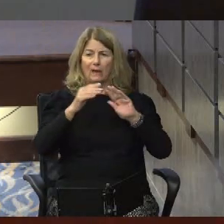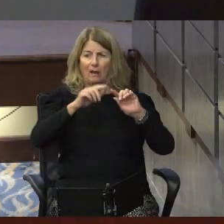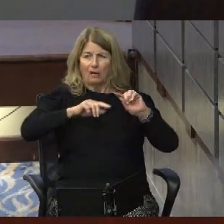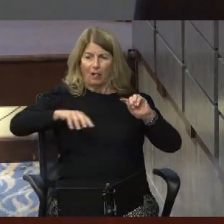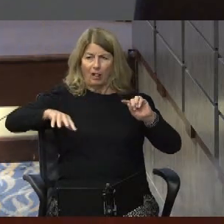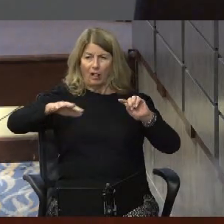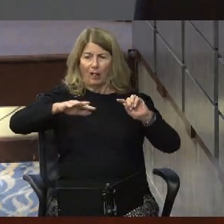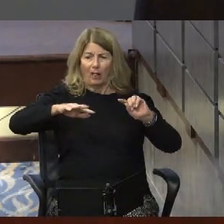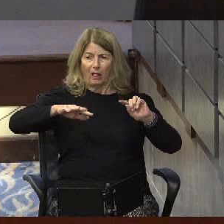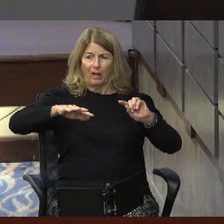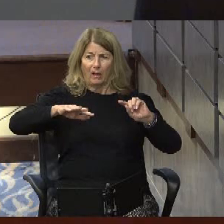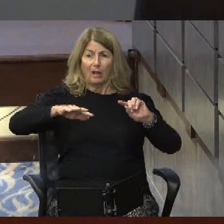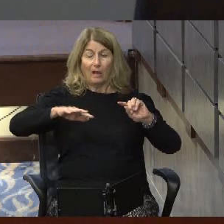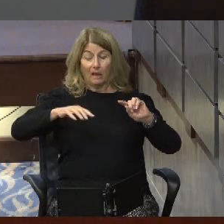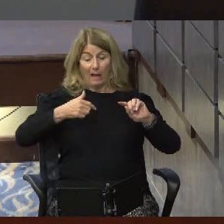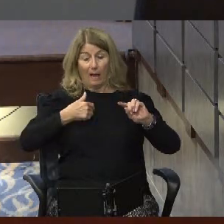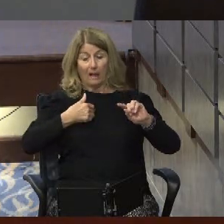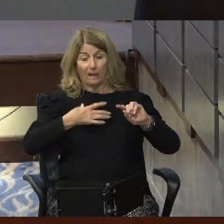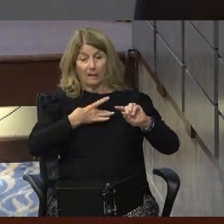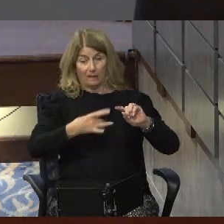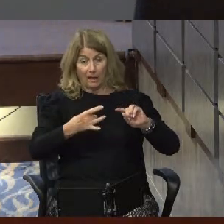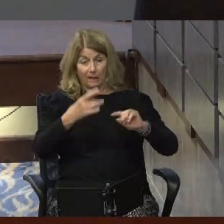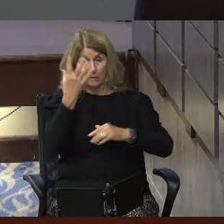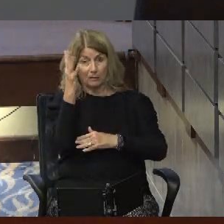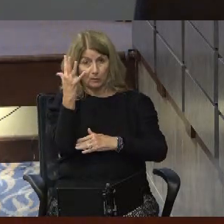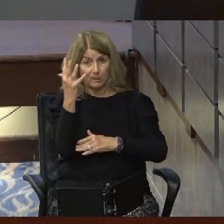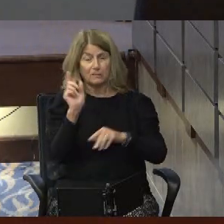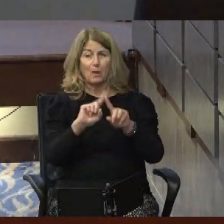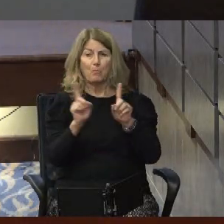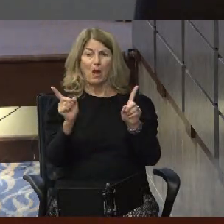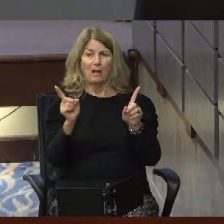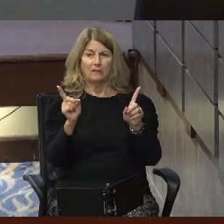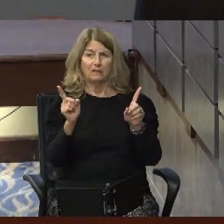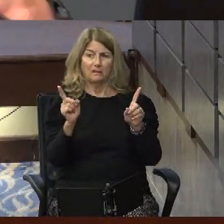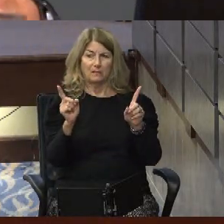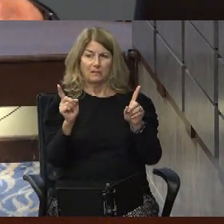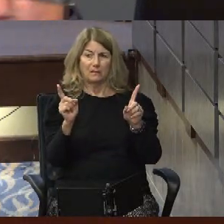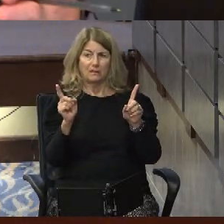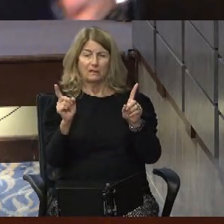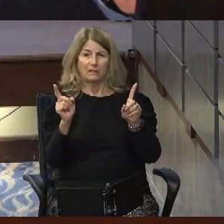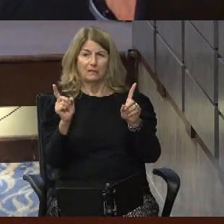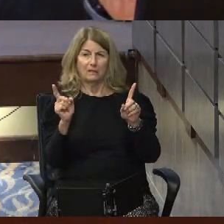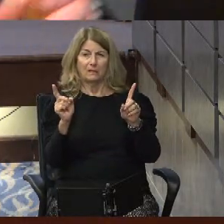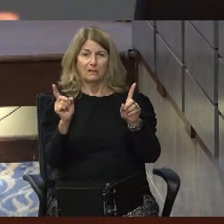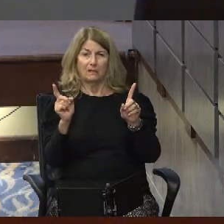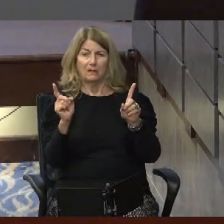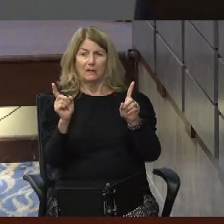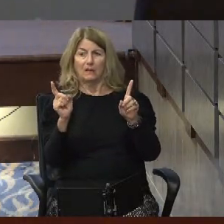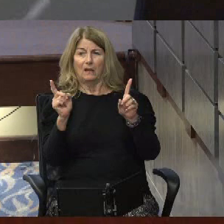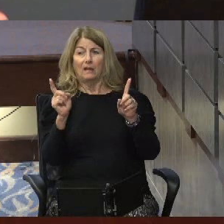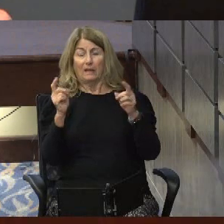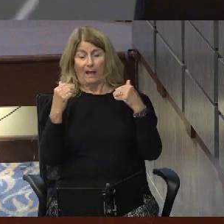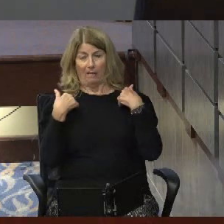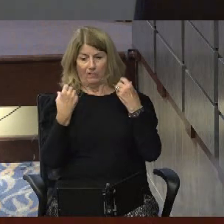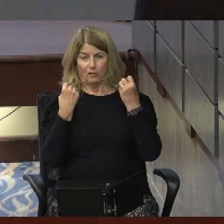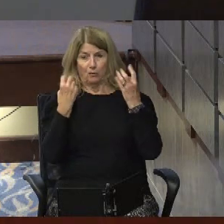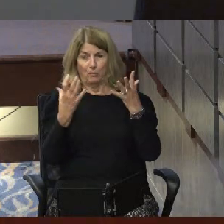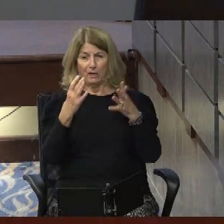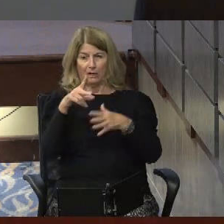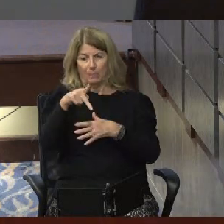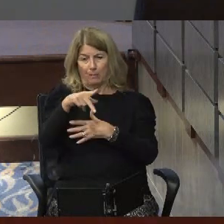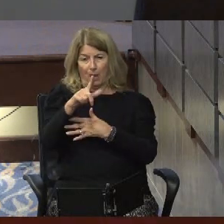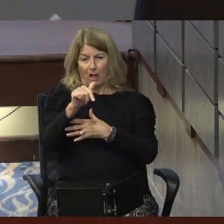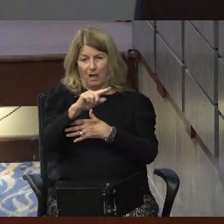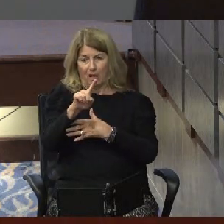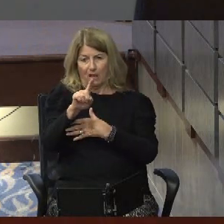I'm a big fan of trees, but they maybe don't belong in a great number in the plaza there. And